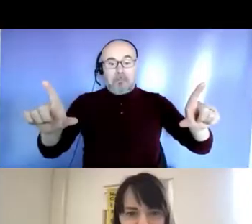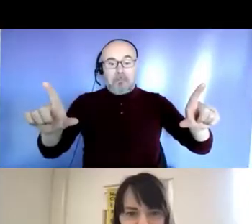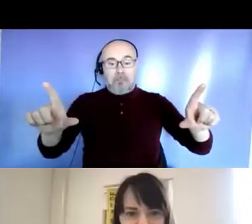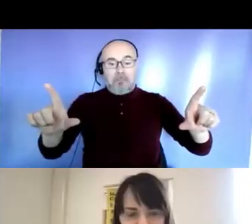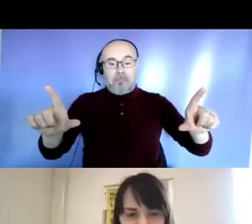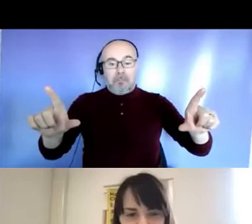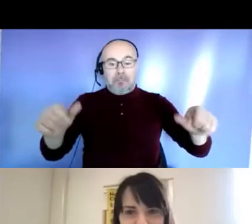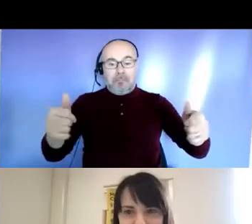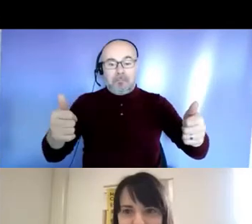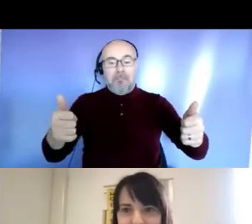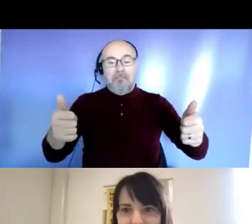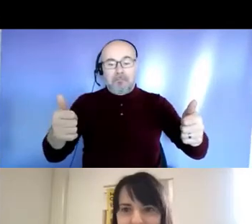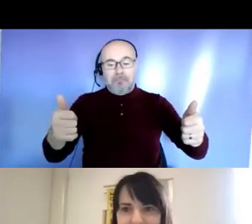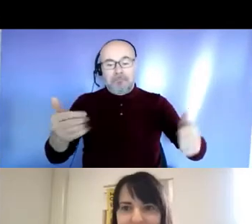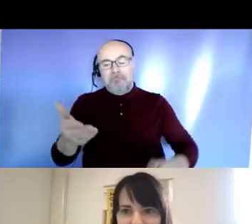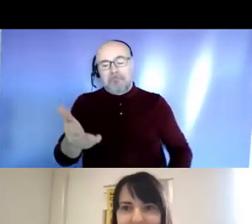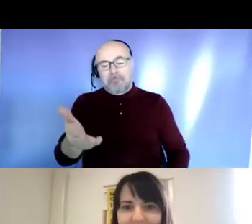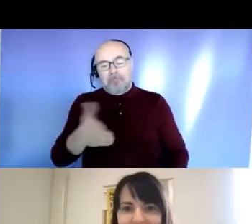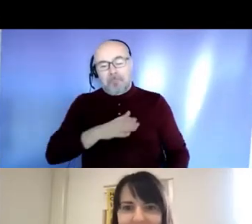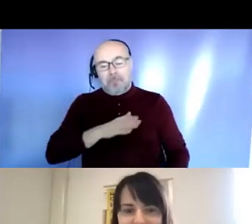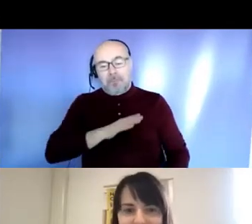And hopefully that is working.